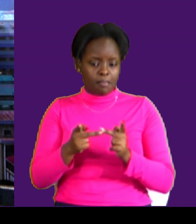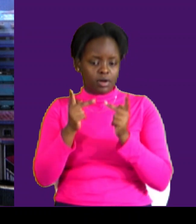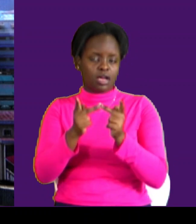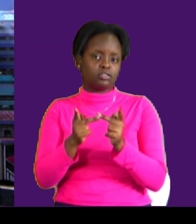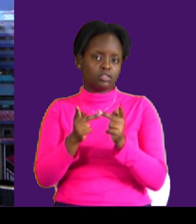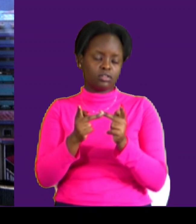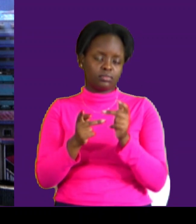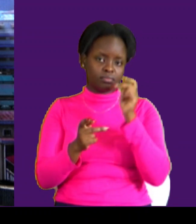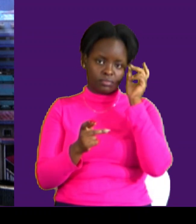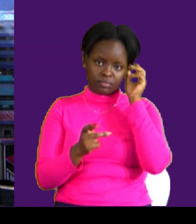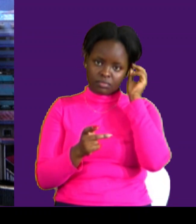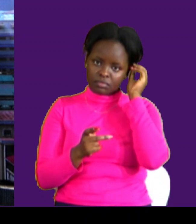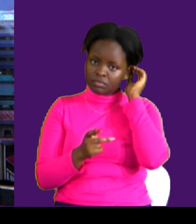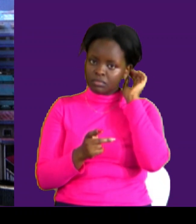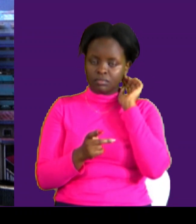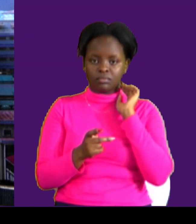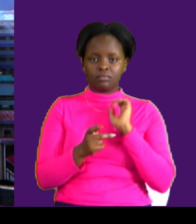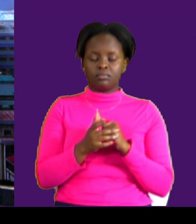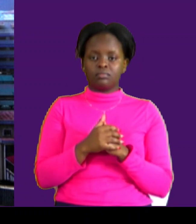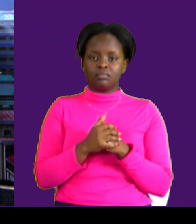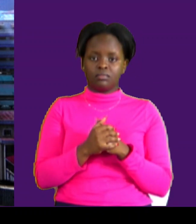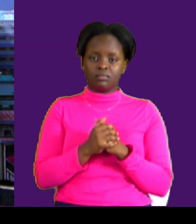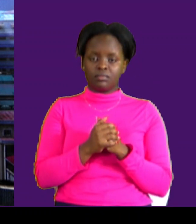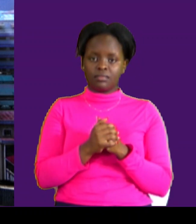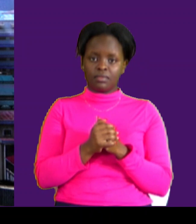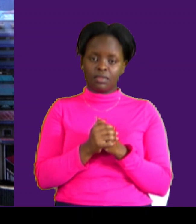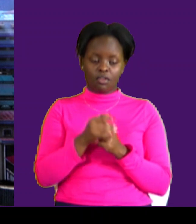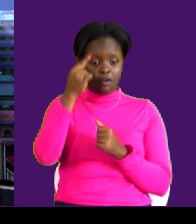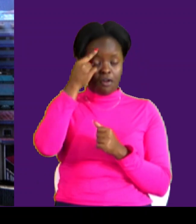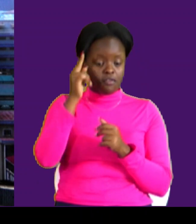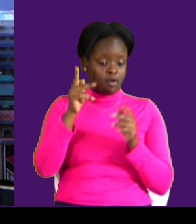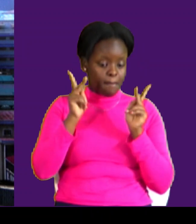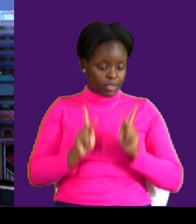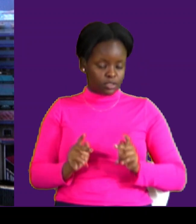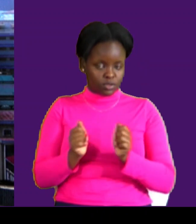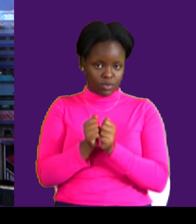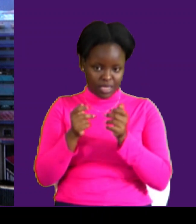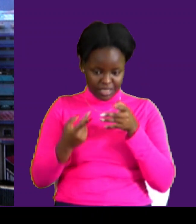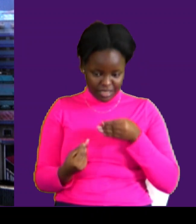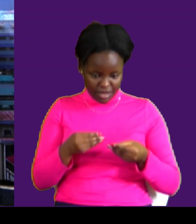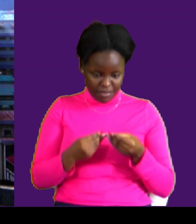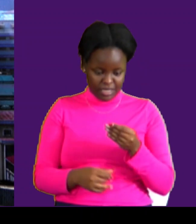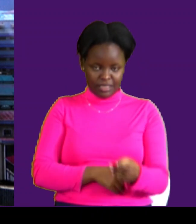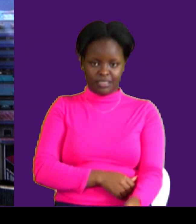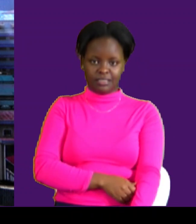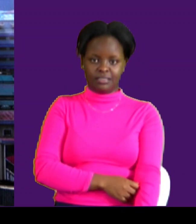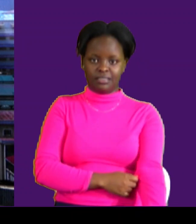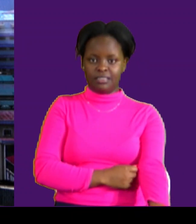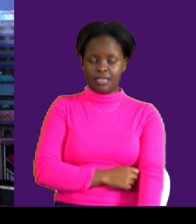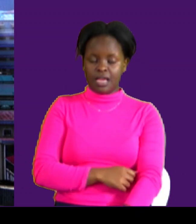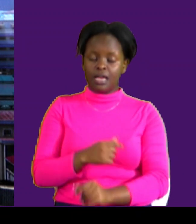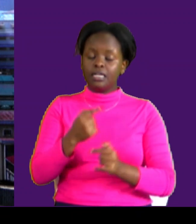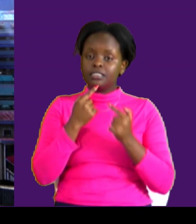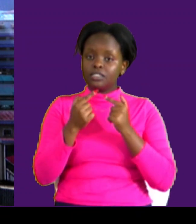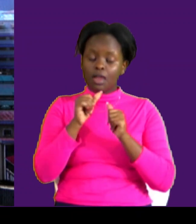the techniques of video production for persons with disabilities. Of course, we talked so